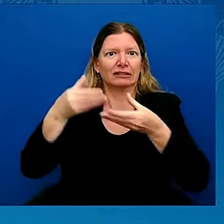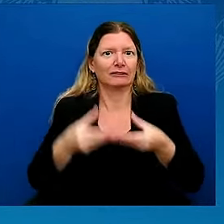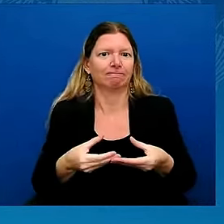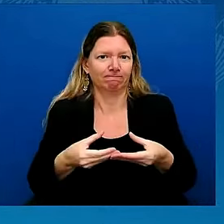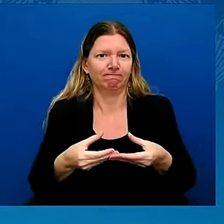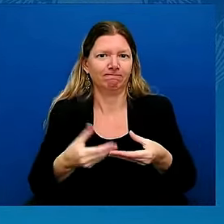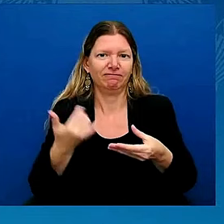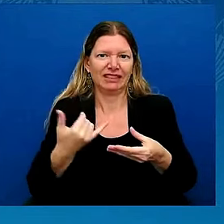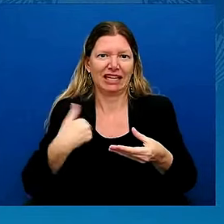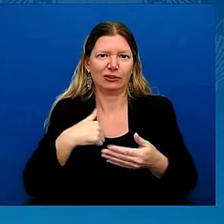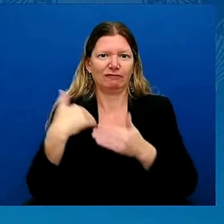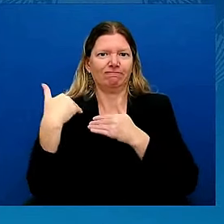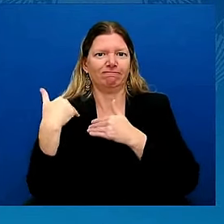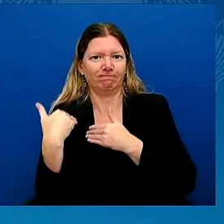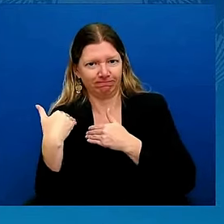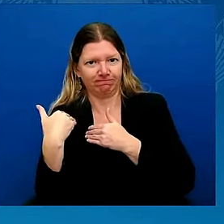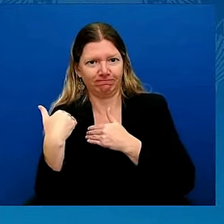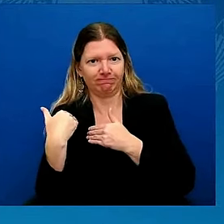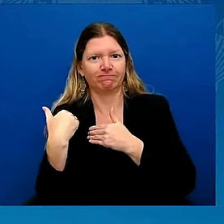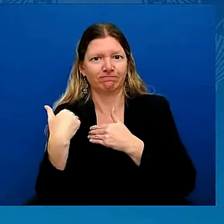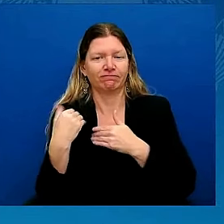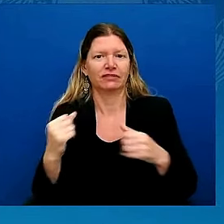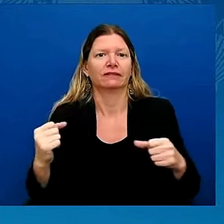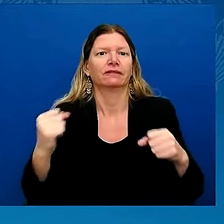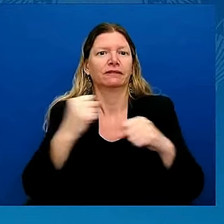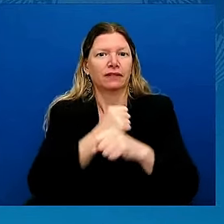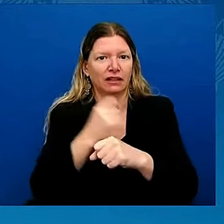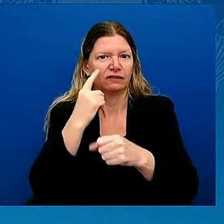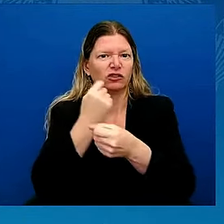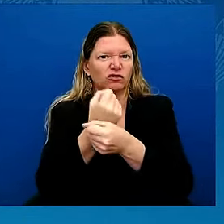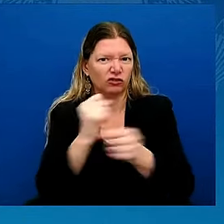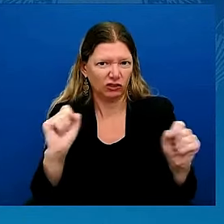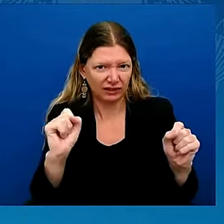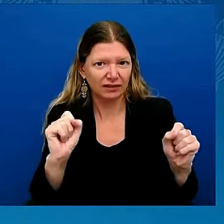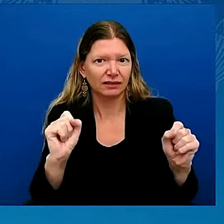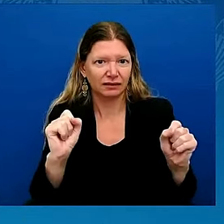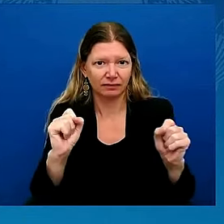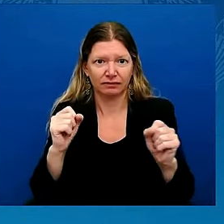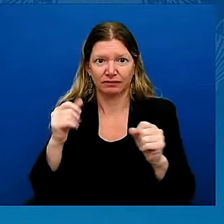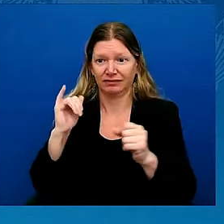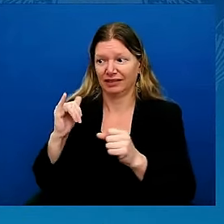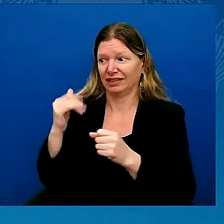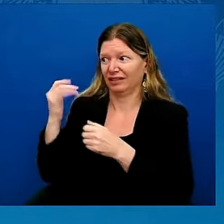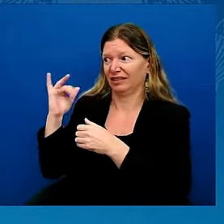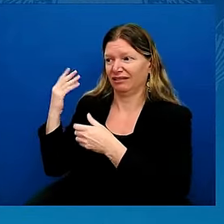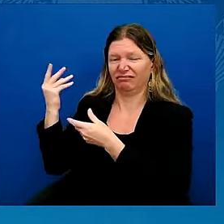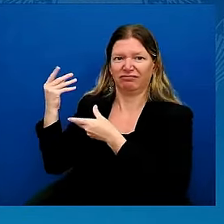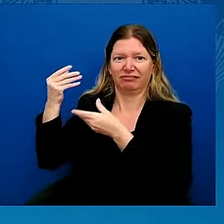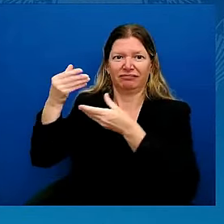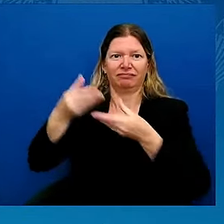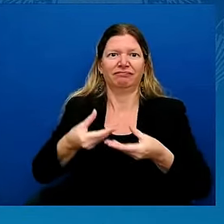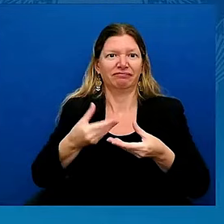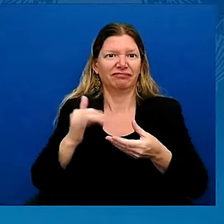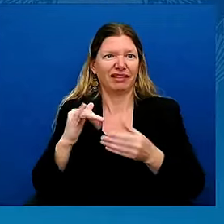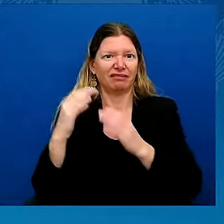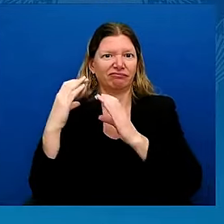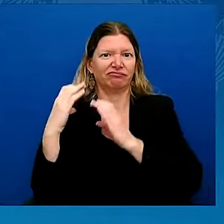And the bottom line is we know what we stand for, so we know what to fight for. And when we